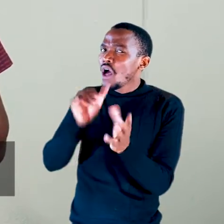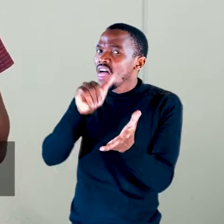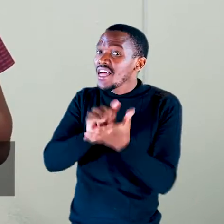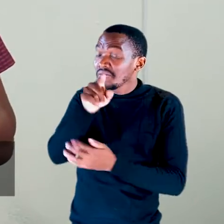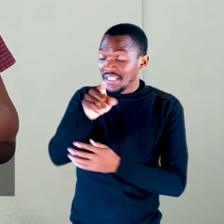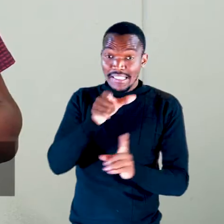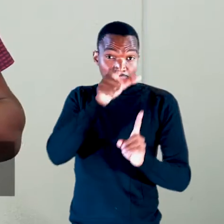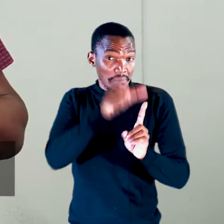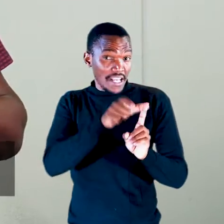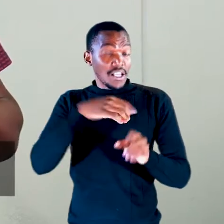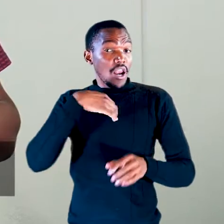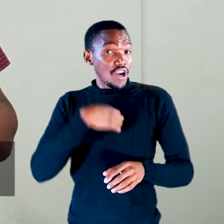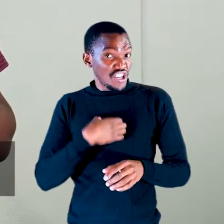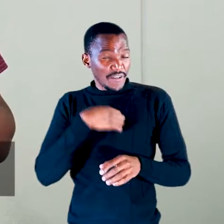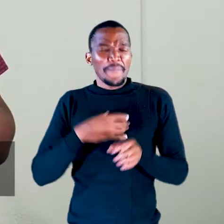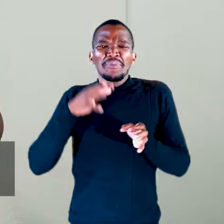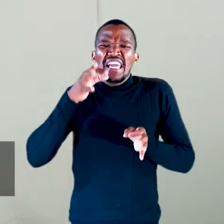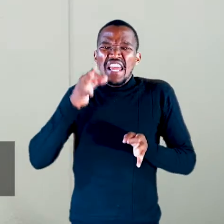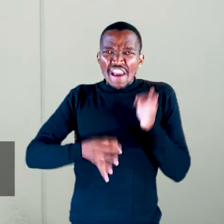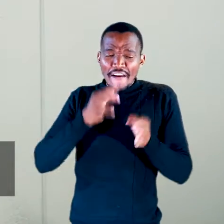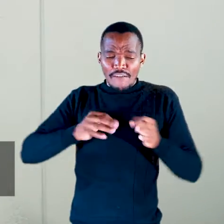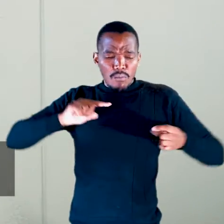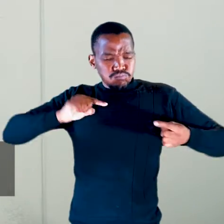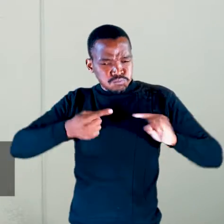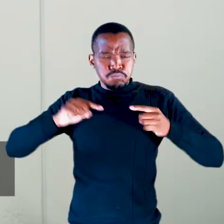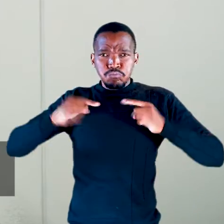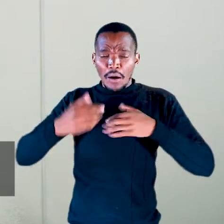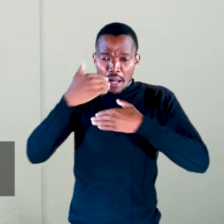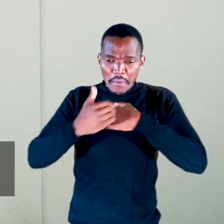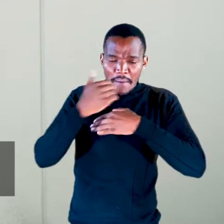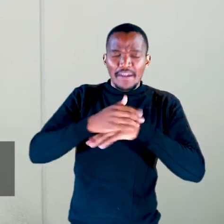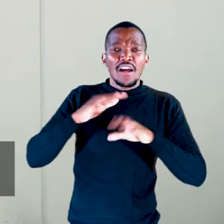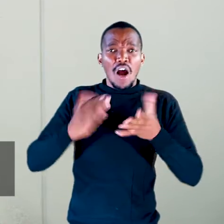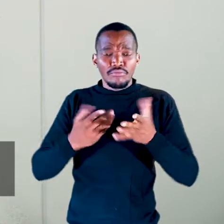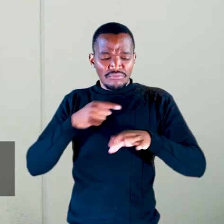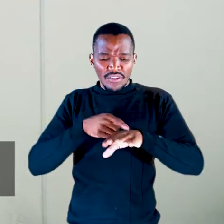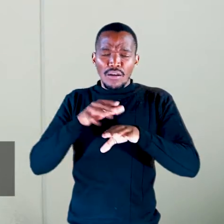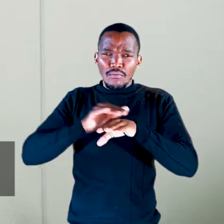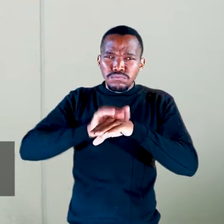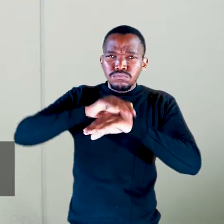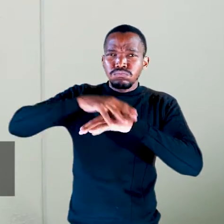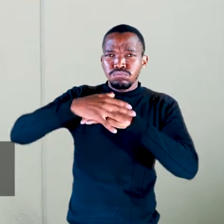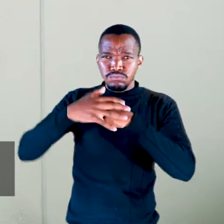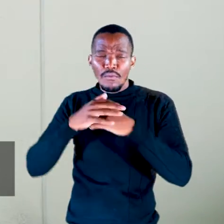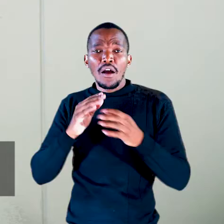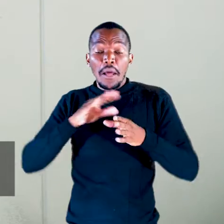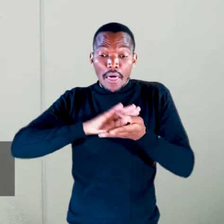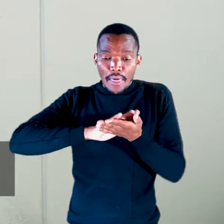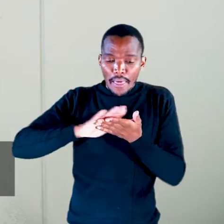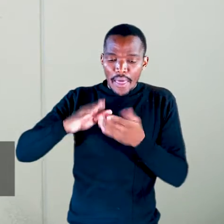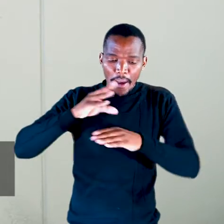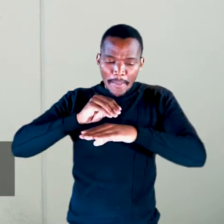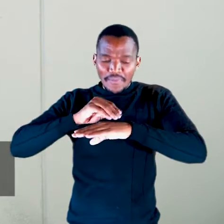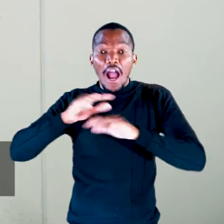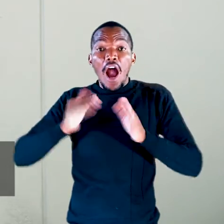molwetse yong ga go ne go na le dikgobalo tsa dithobego teng ra di tshwara yaano re di alaga ka ga tsamaisong ya fese re ka mokgwa